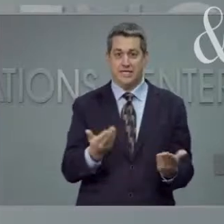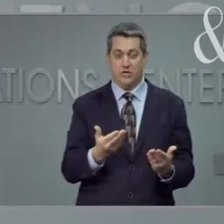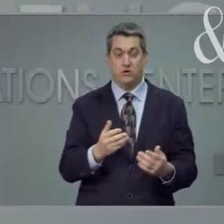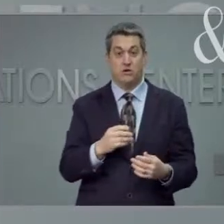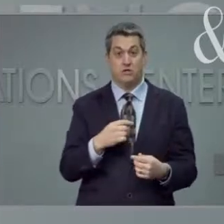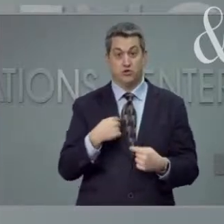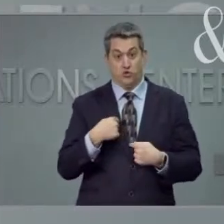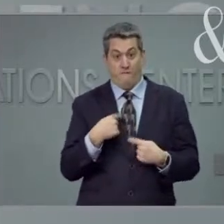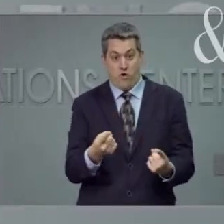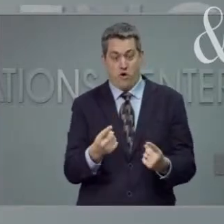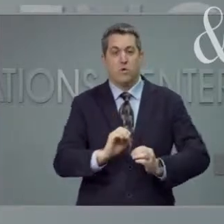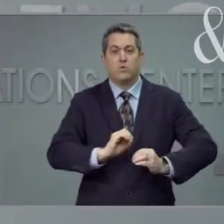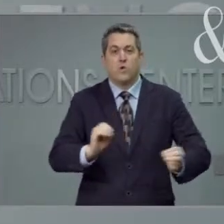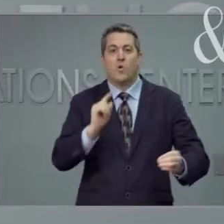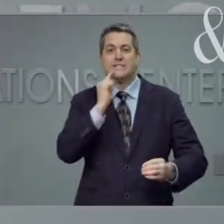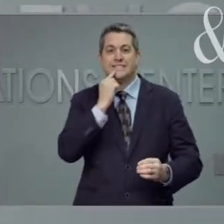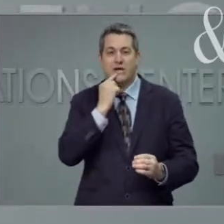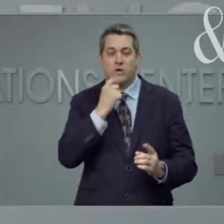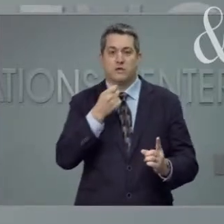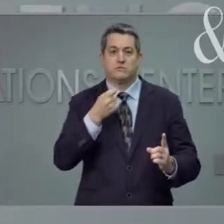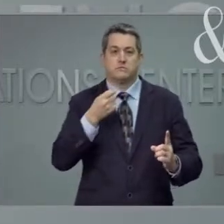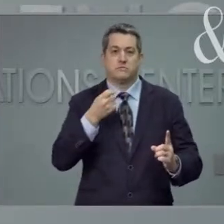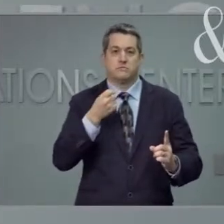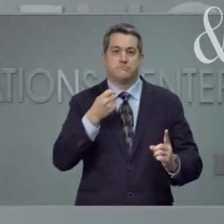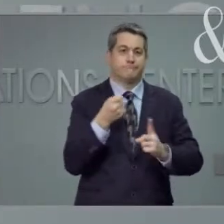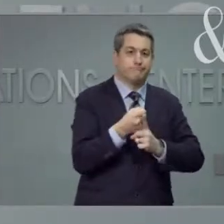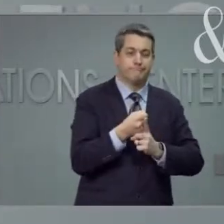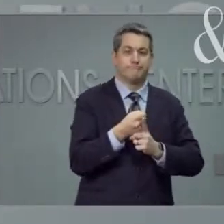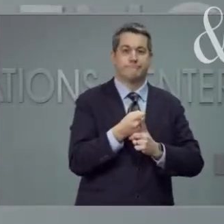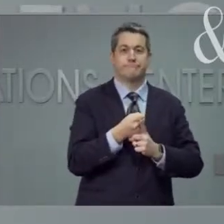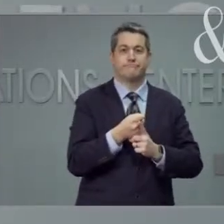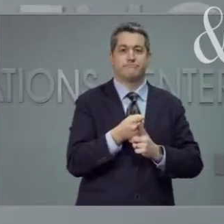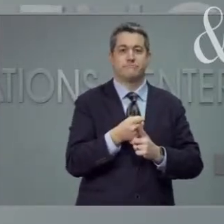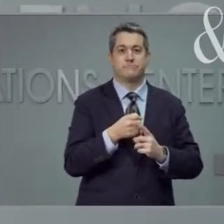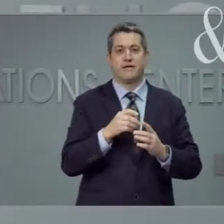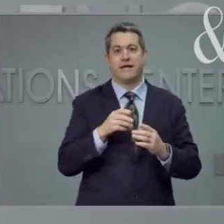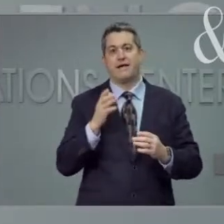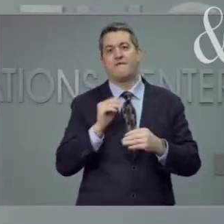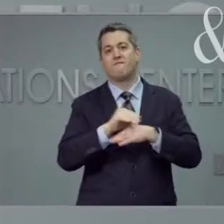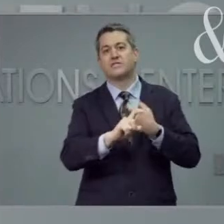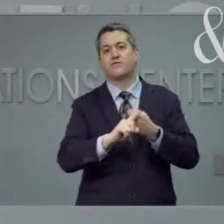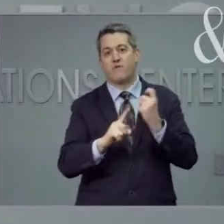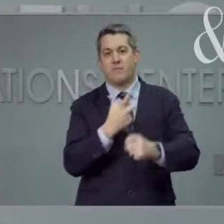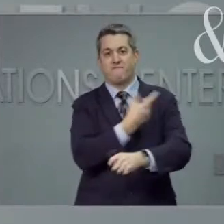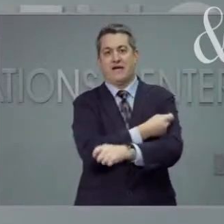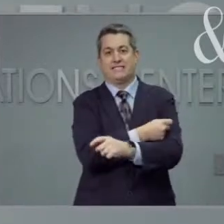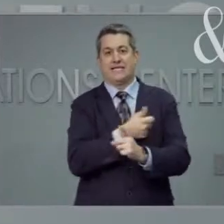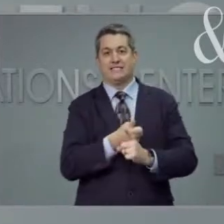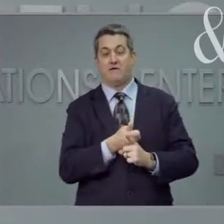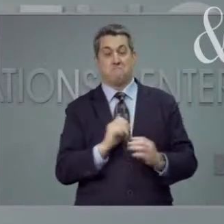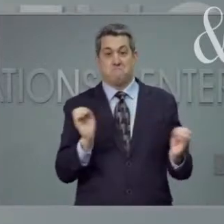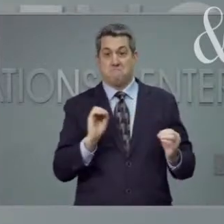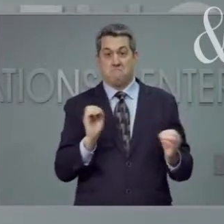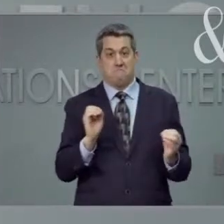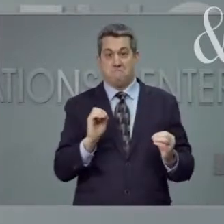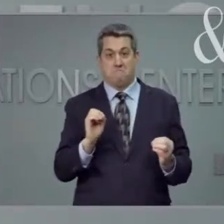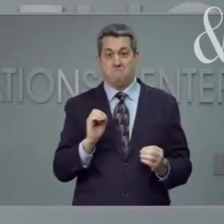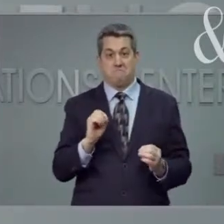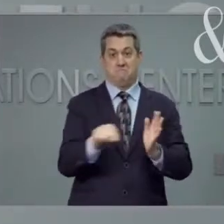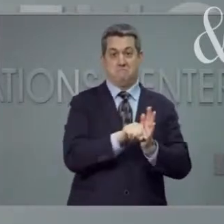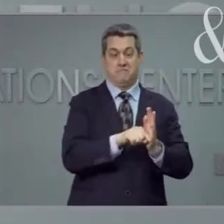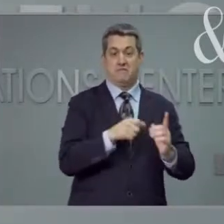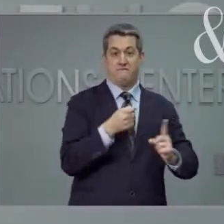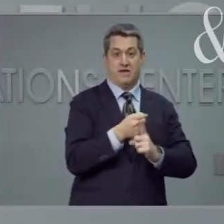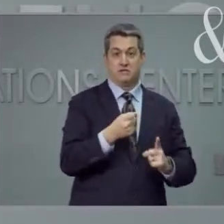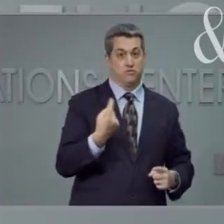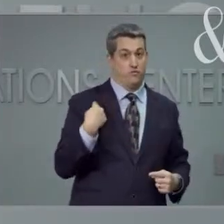no serious safety concerns from the vaccines. I think folks will start to see that this vaccine it continues,